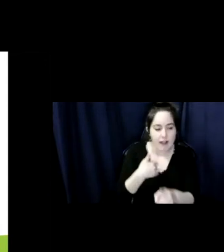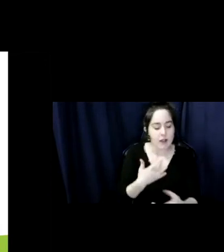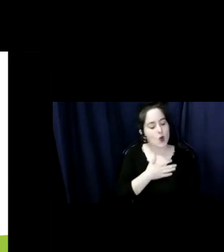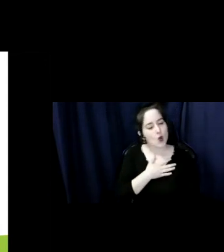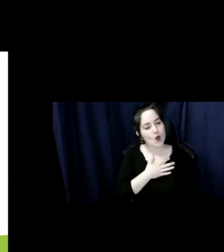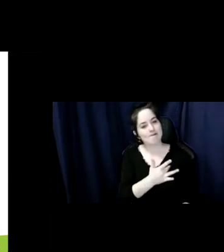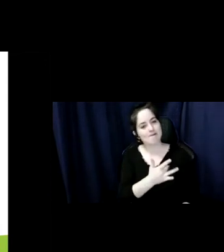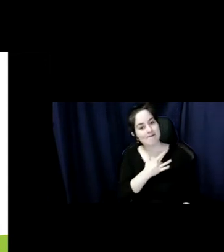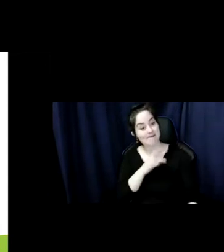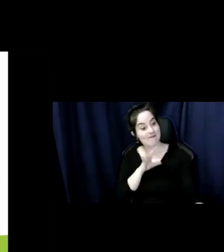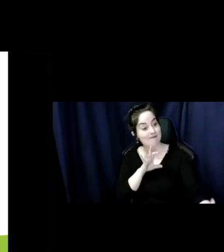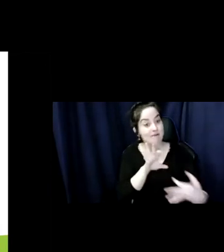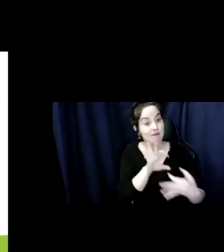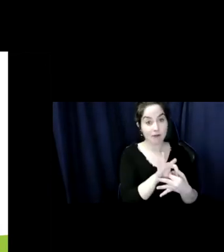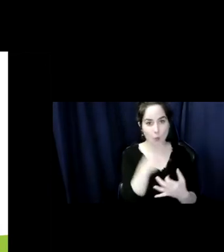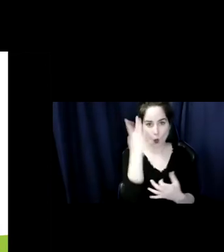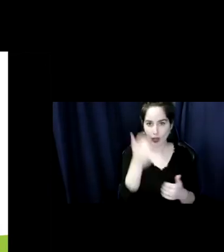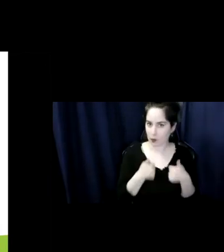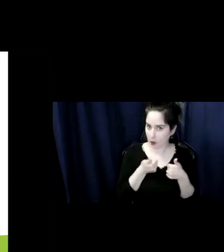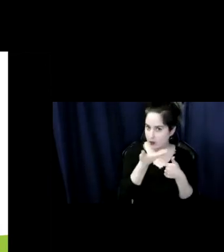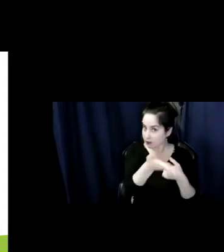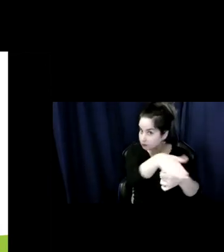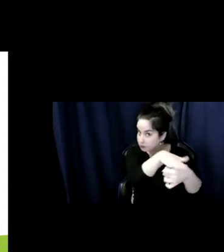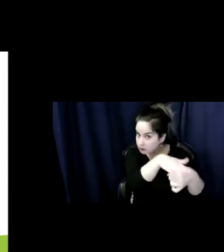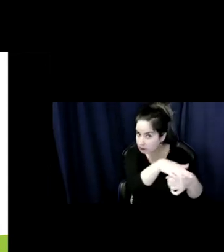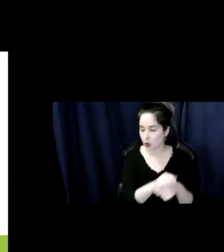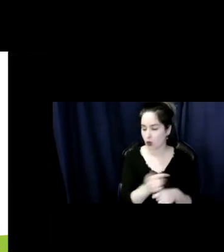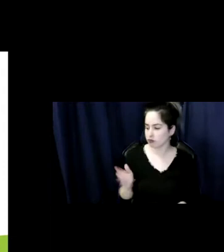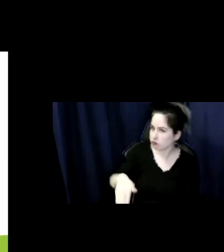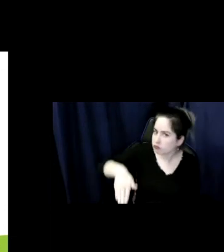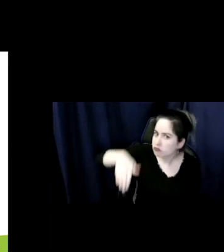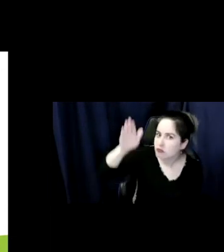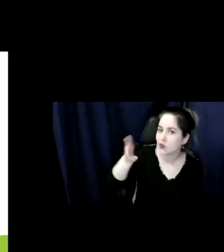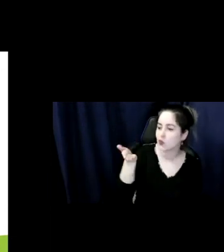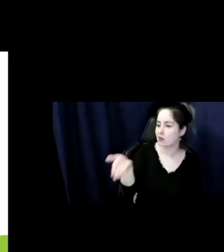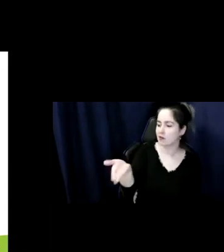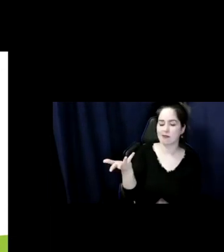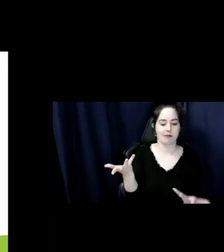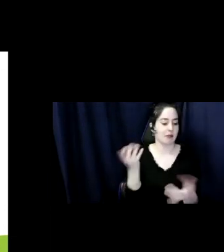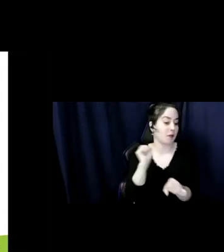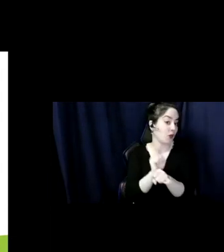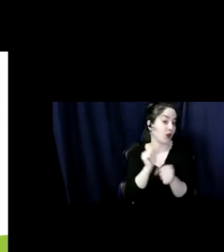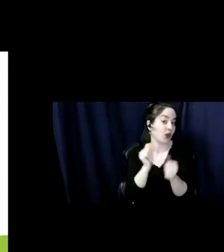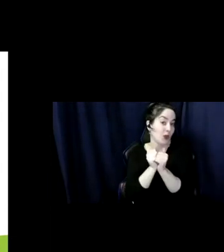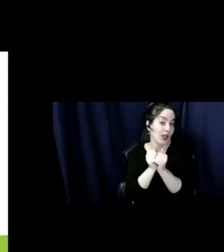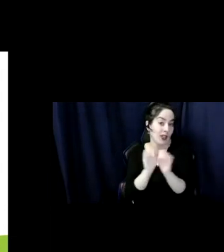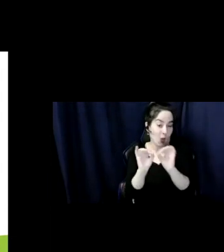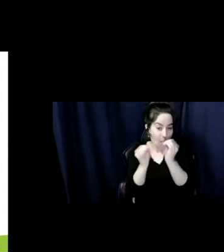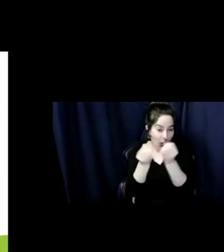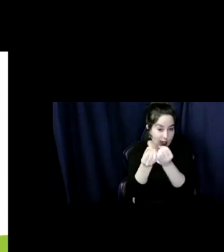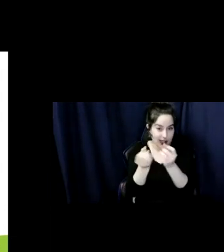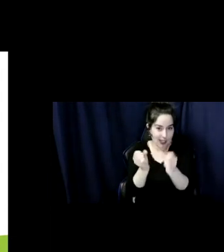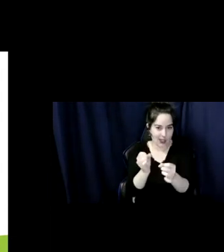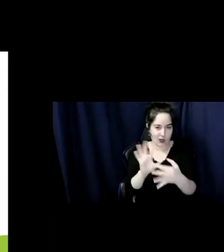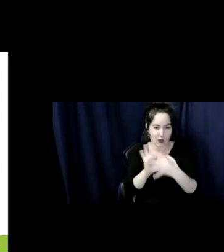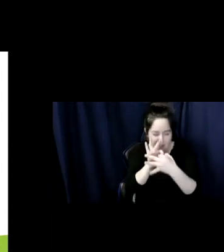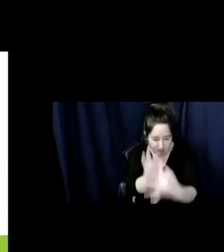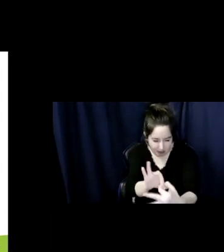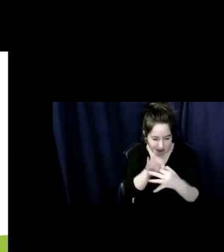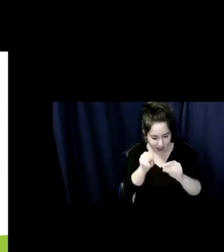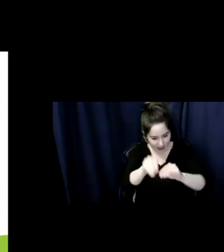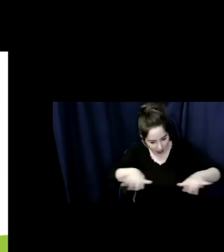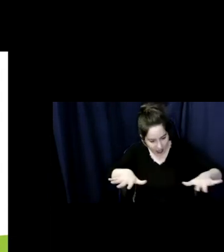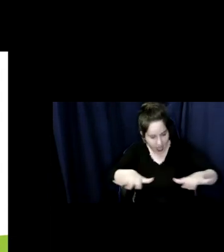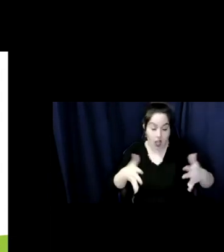because you're living there, or you grew up there, or you work with an organization that's close to that park, or